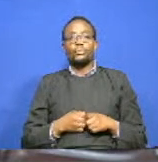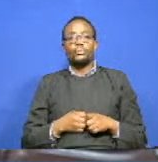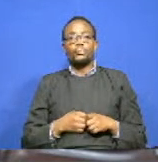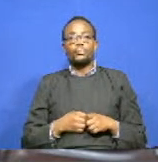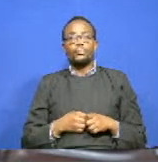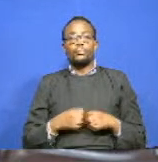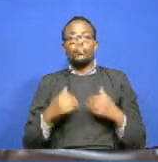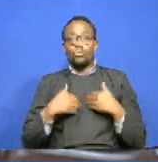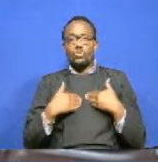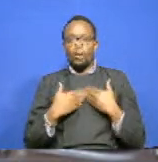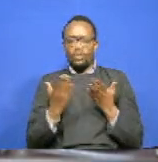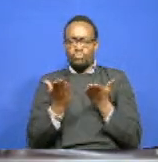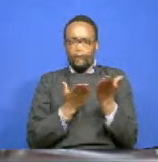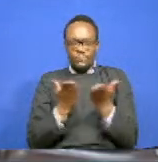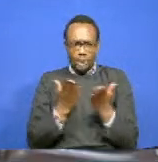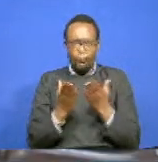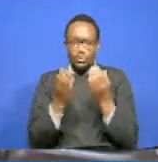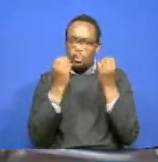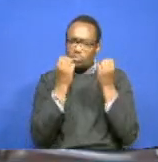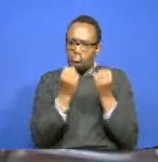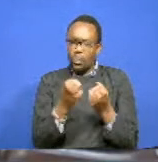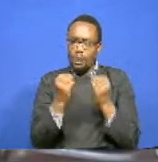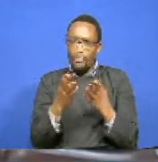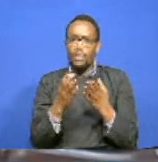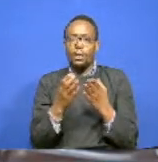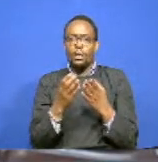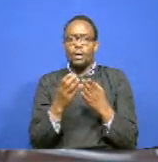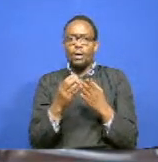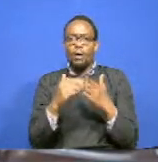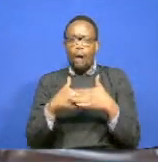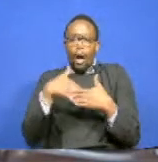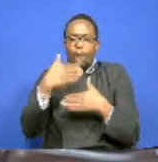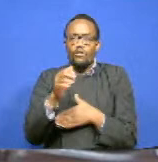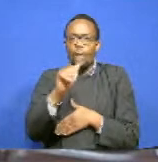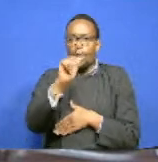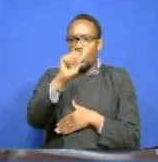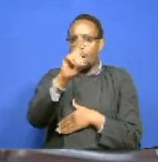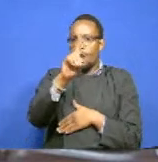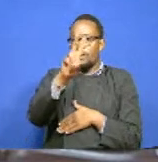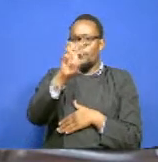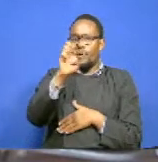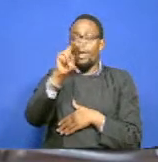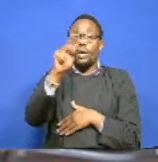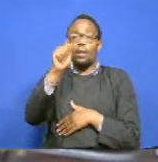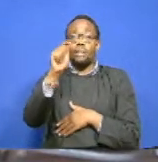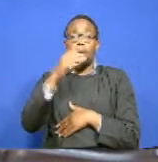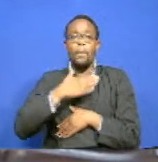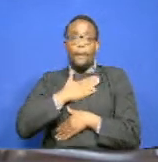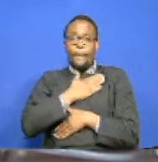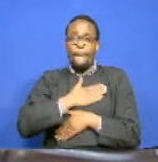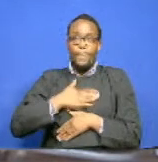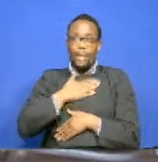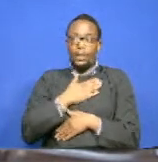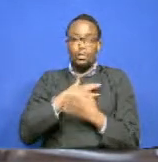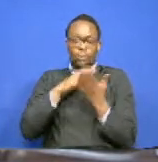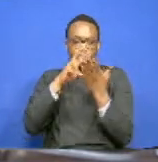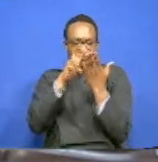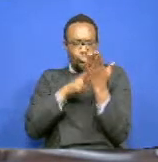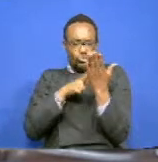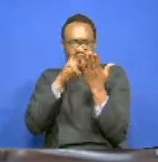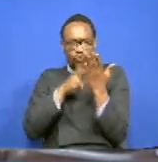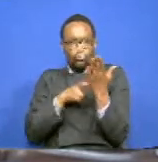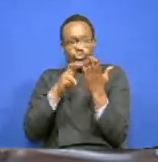There are many services that are coming up between the Advent and Christmas. Kindly look at the service sheets that have been